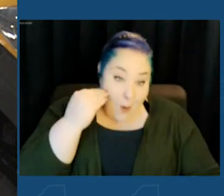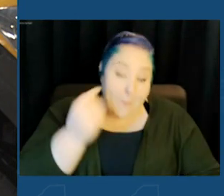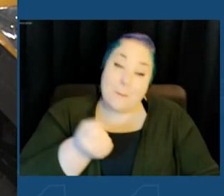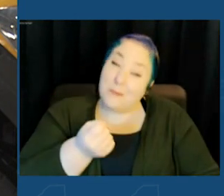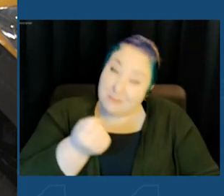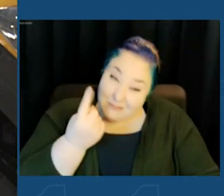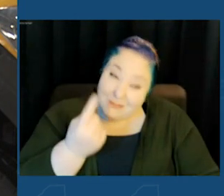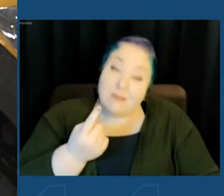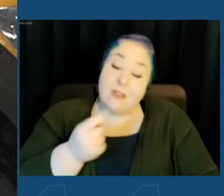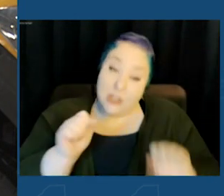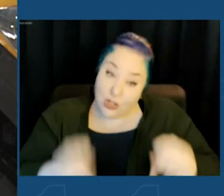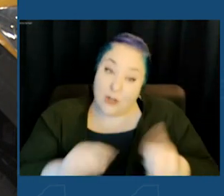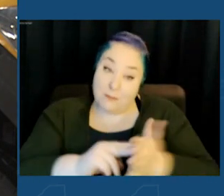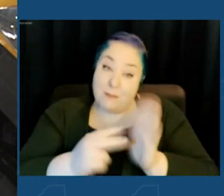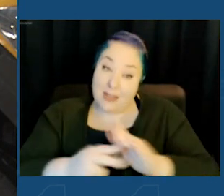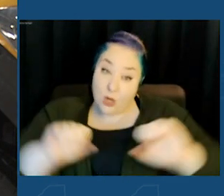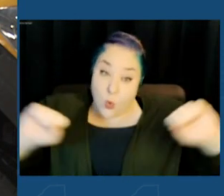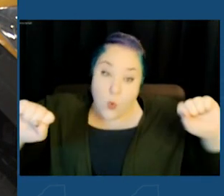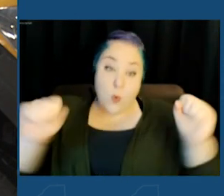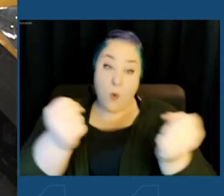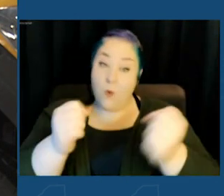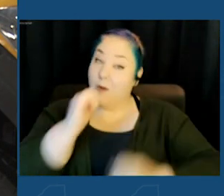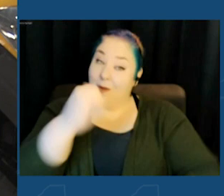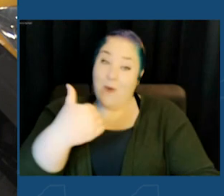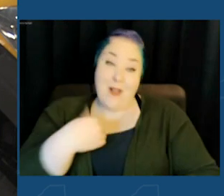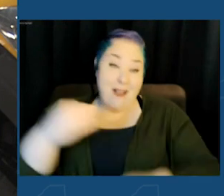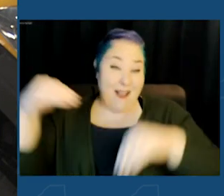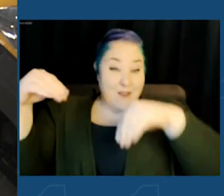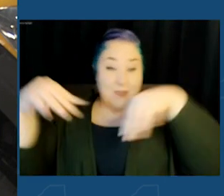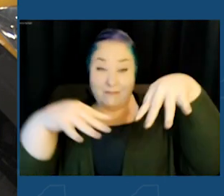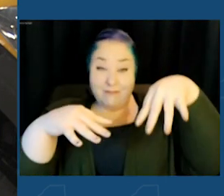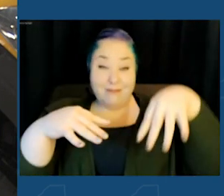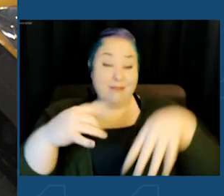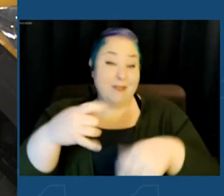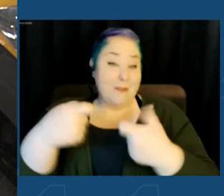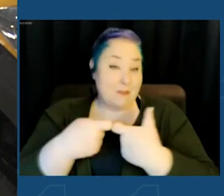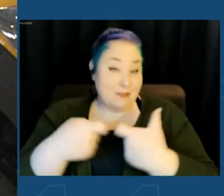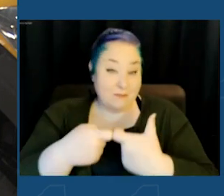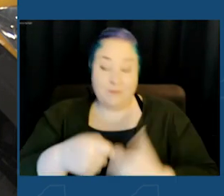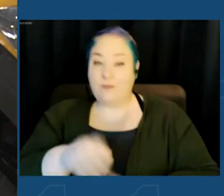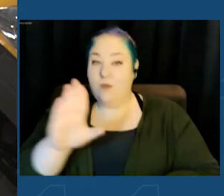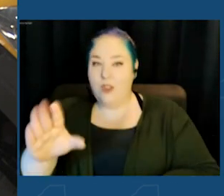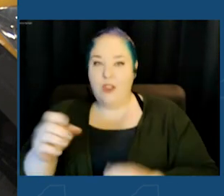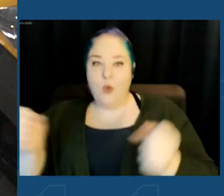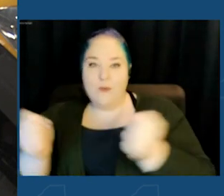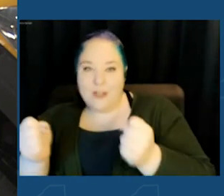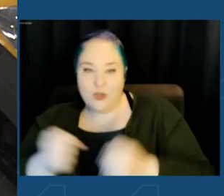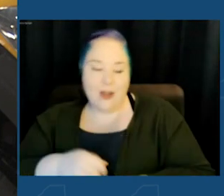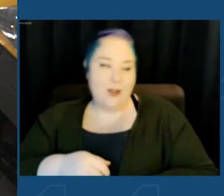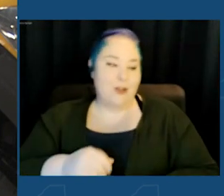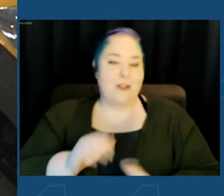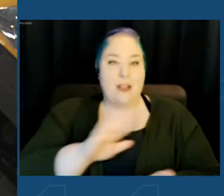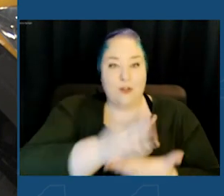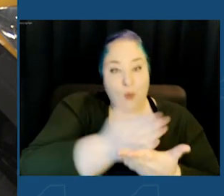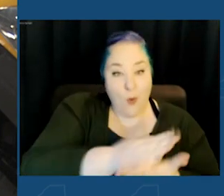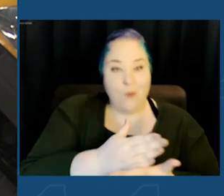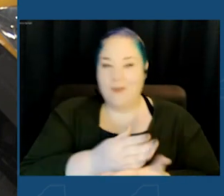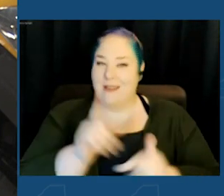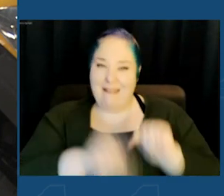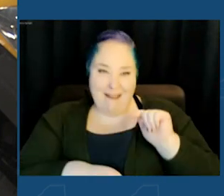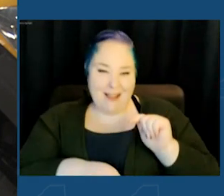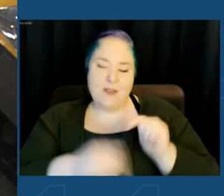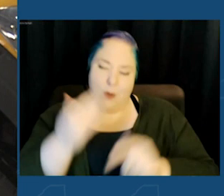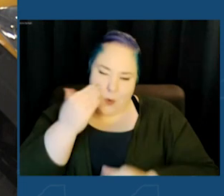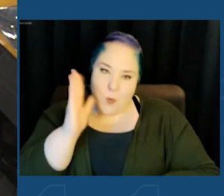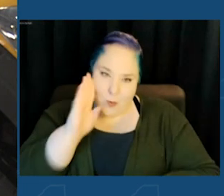where people don't have the power they need to keep themselves keep their refrigerator on keep the stoves on so it's going to be dangerous we